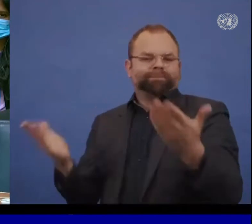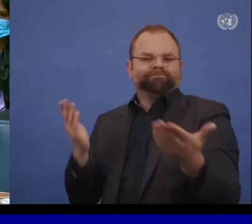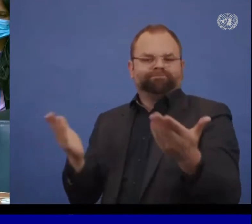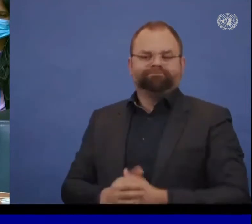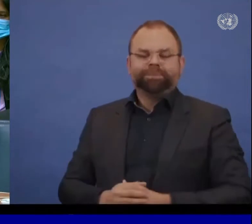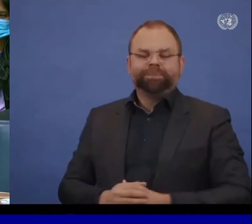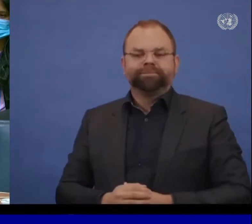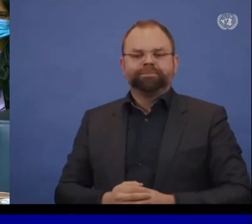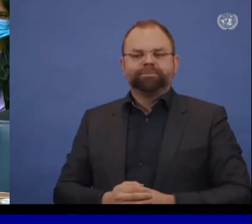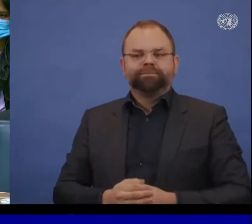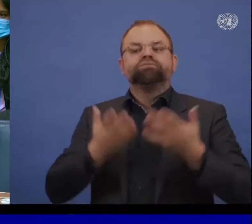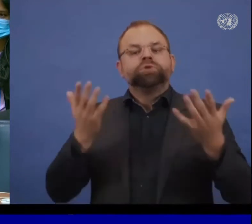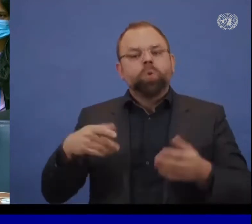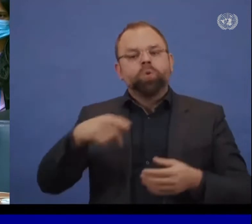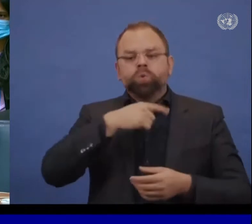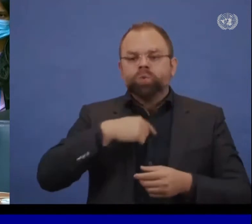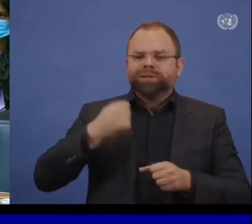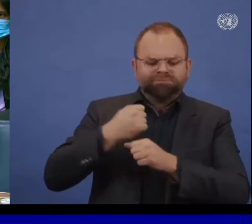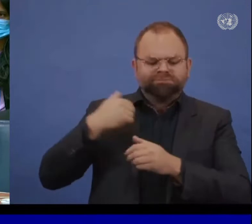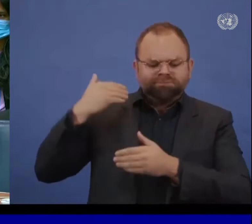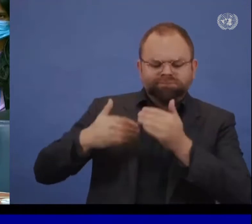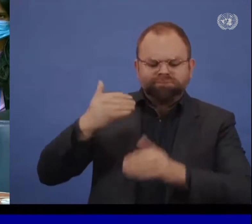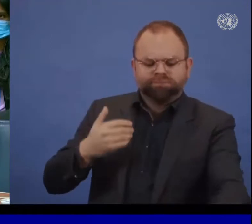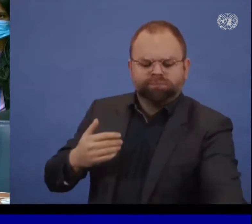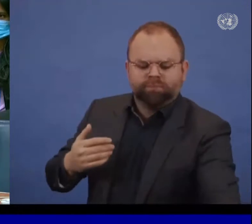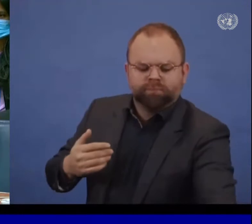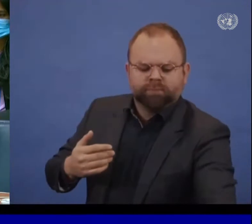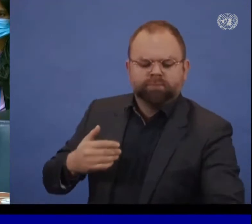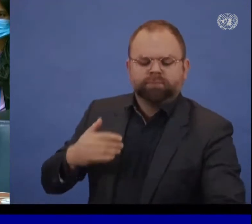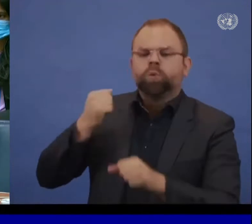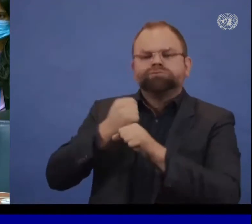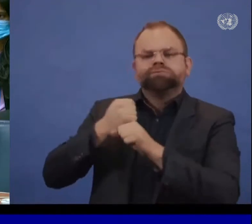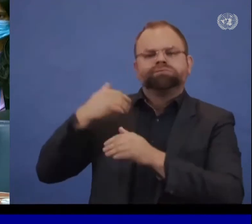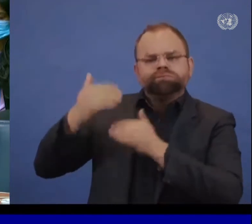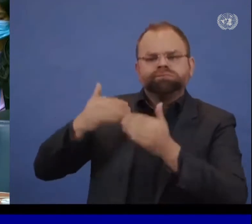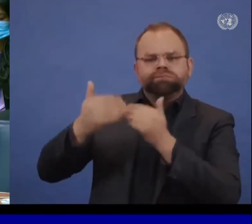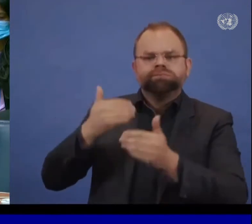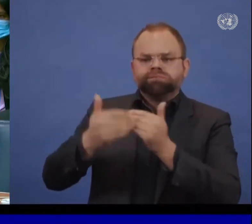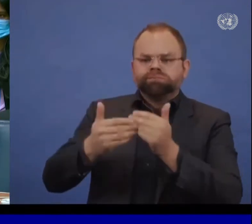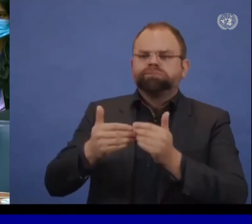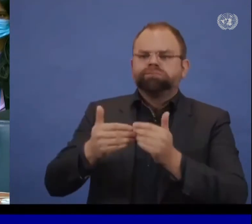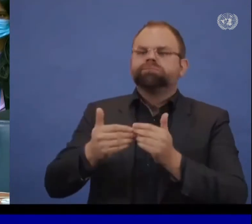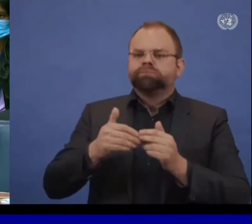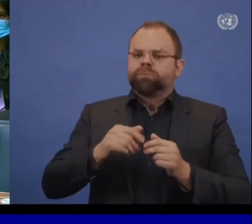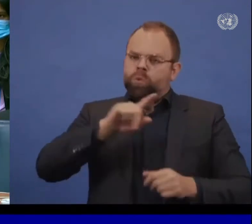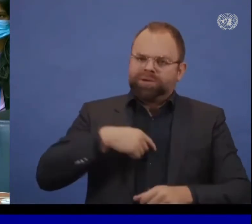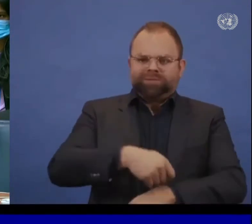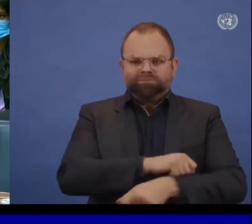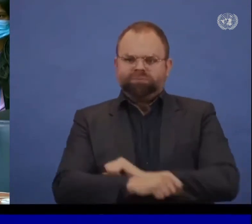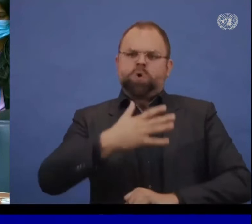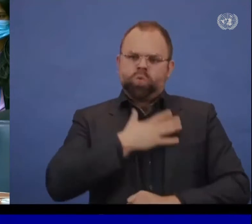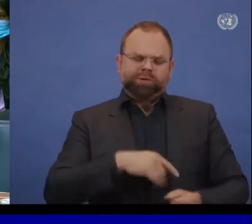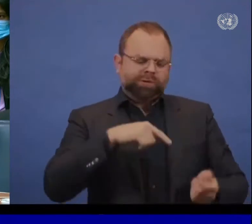by 2030. May God bless you all and give each one of you the resolve to achieve this objective. We must make the